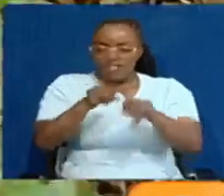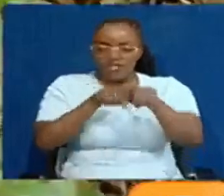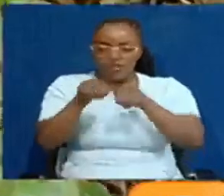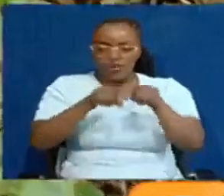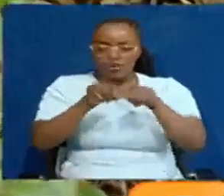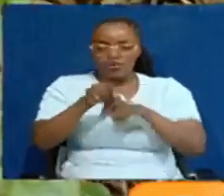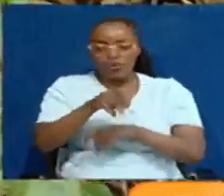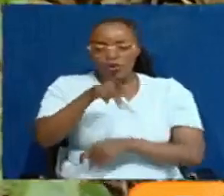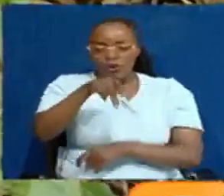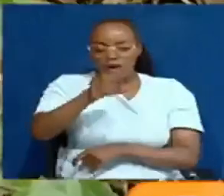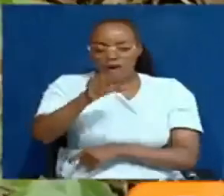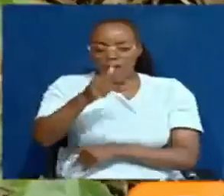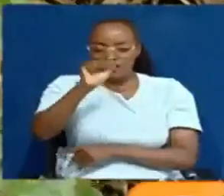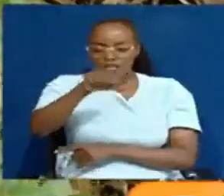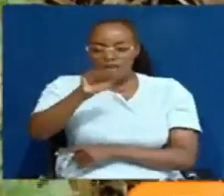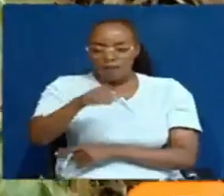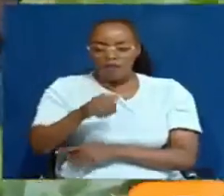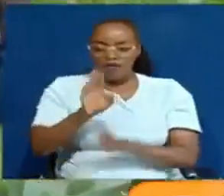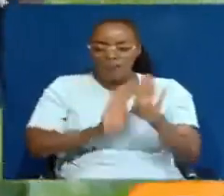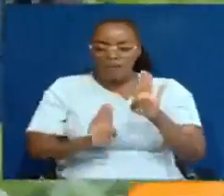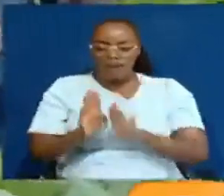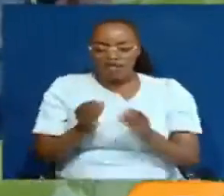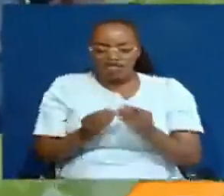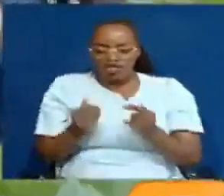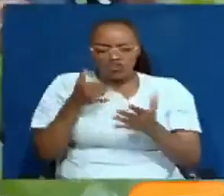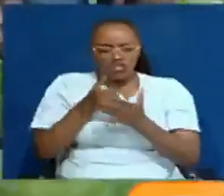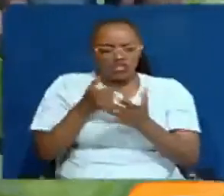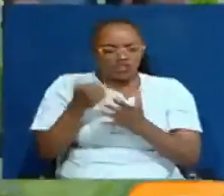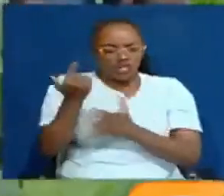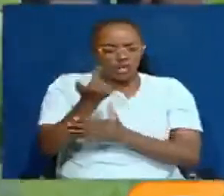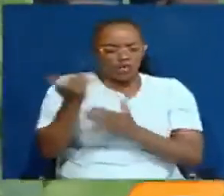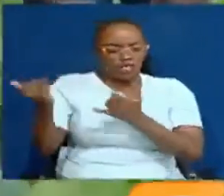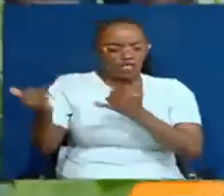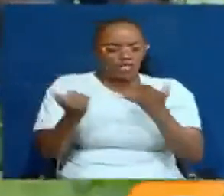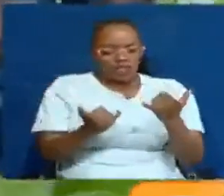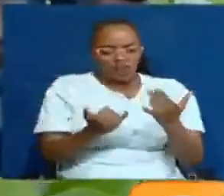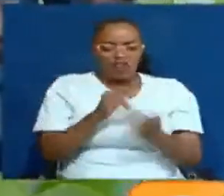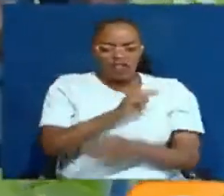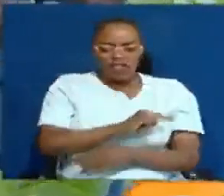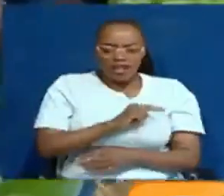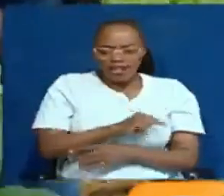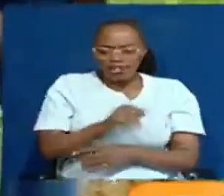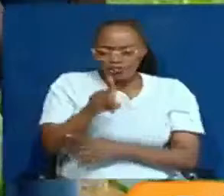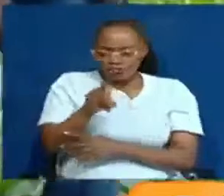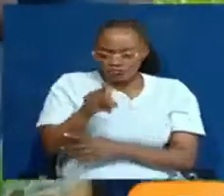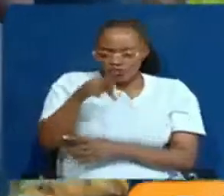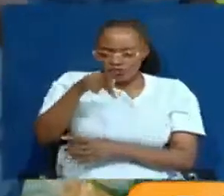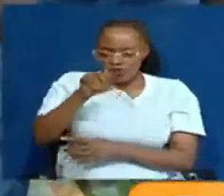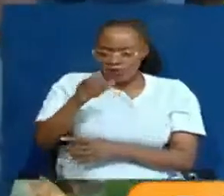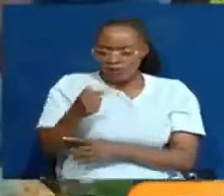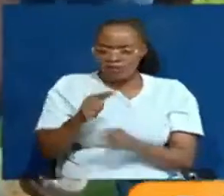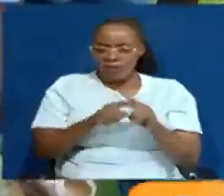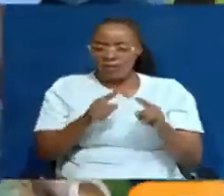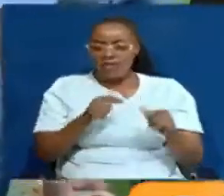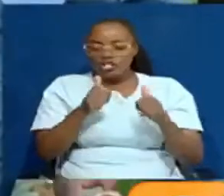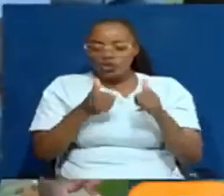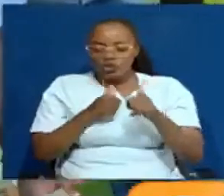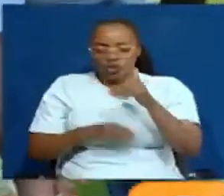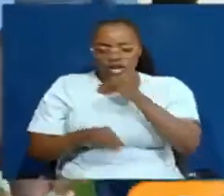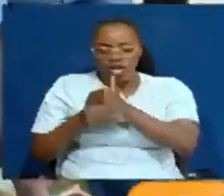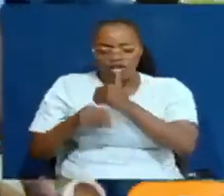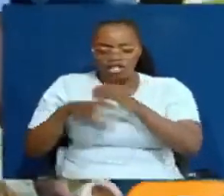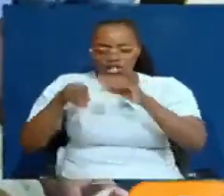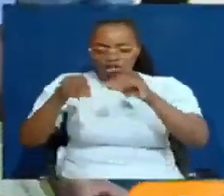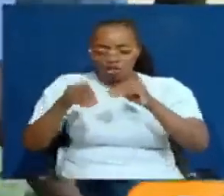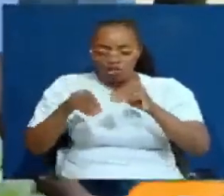pests. Biological solutions not only involve introducing natural predators for pests, but also enriching the soil